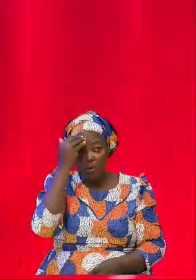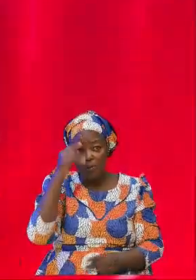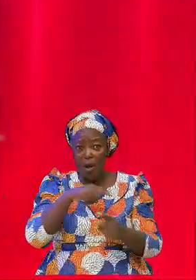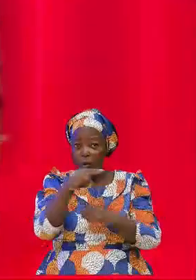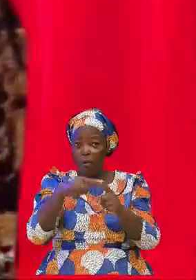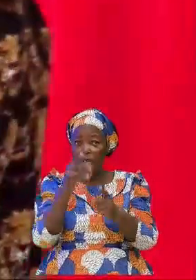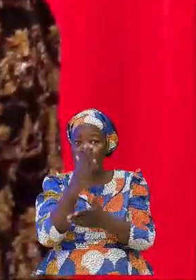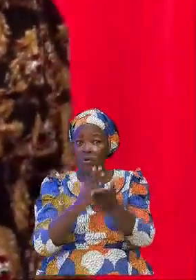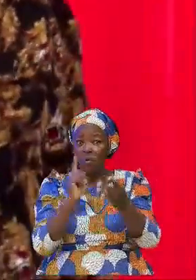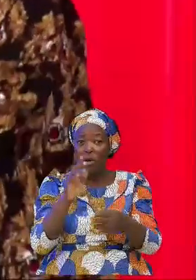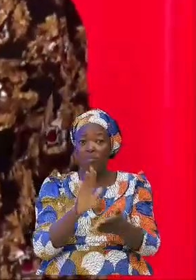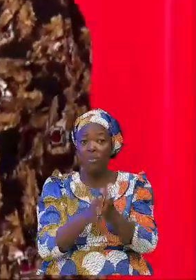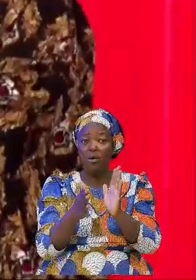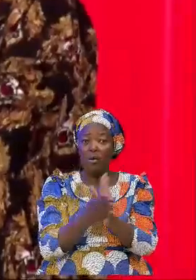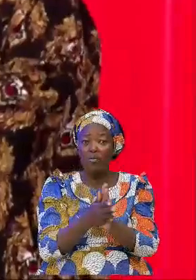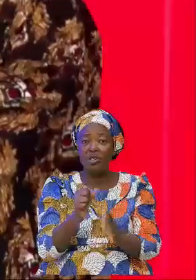You know,